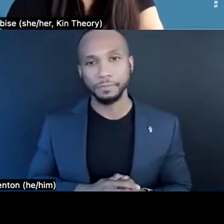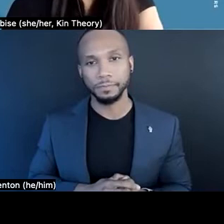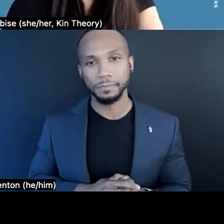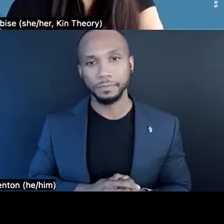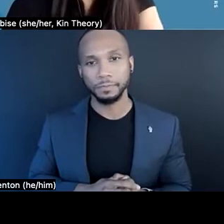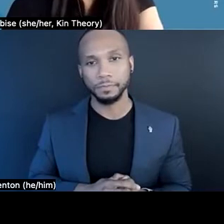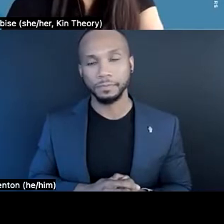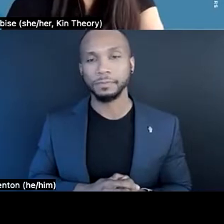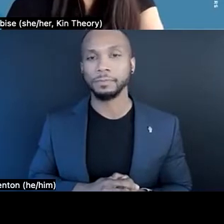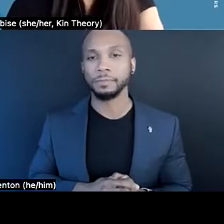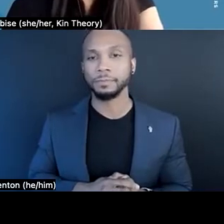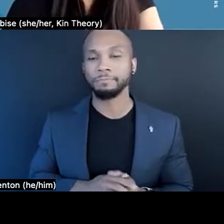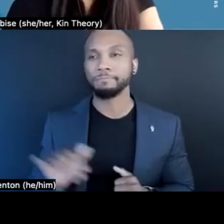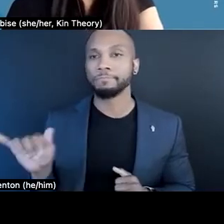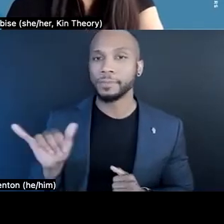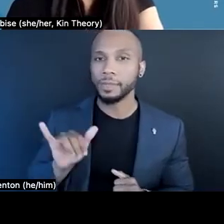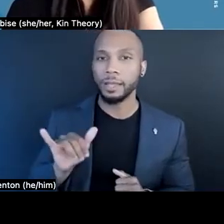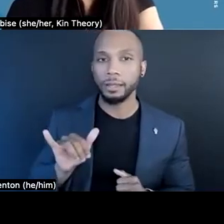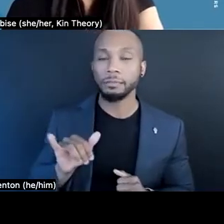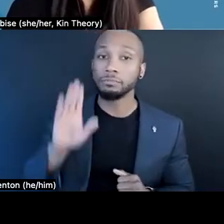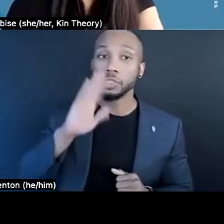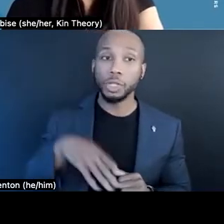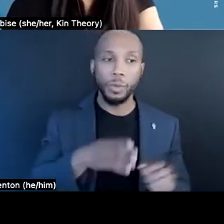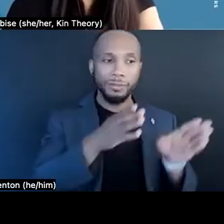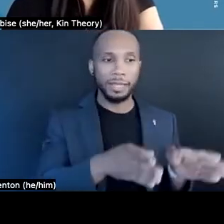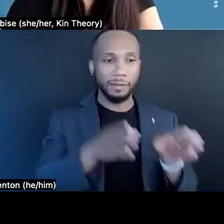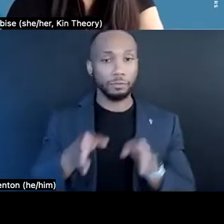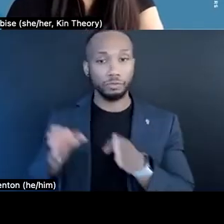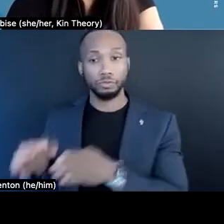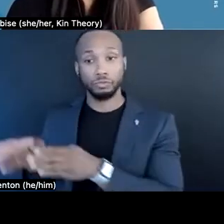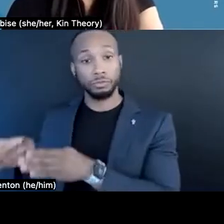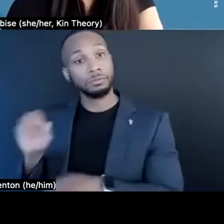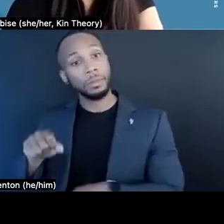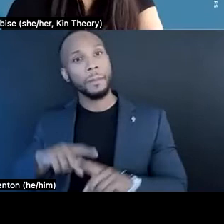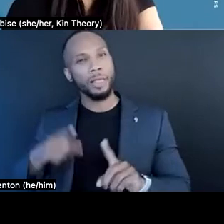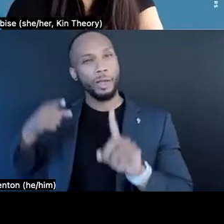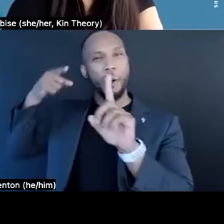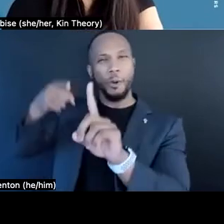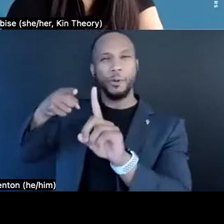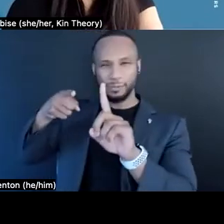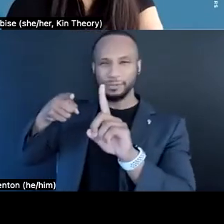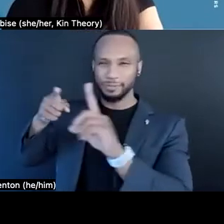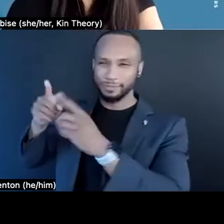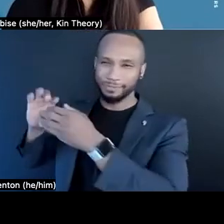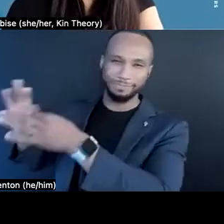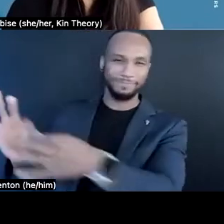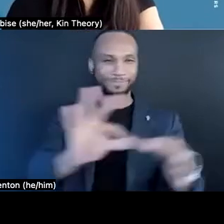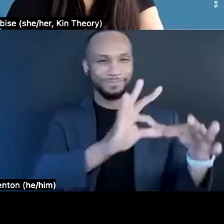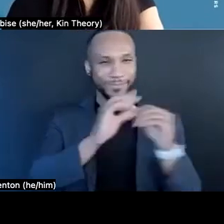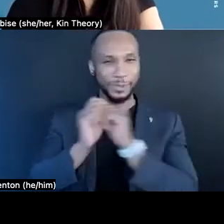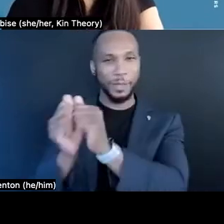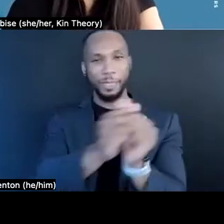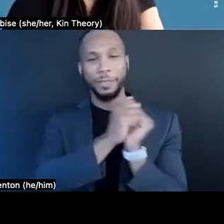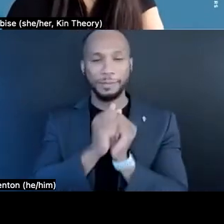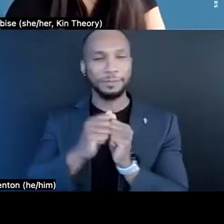si somos individuos, individuas, pero colectivos, ¿no? Y bueno, yo creo que por ahora